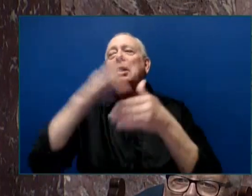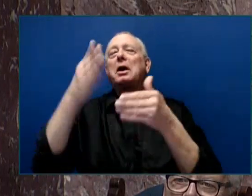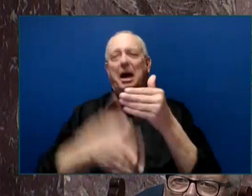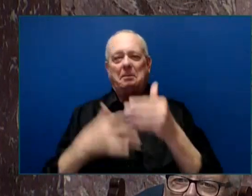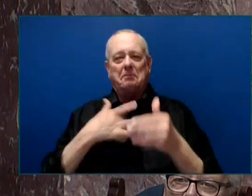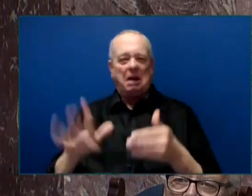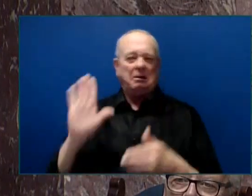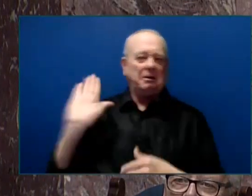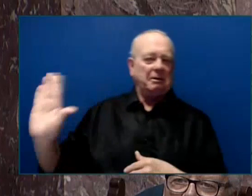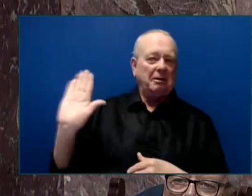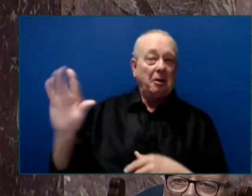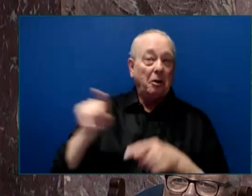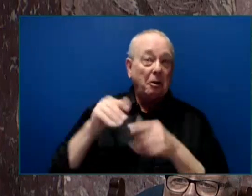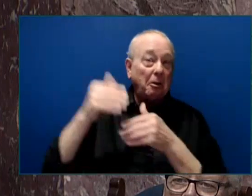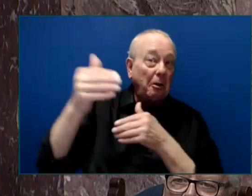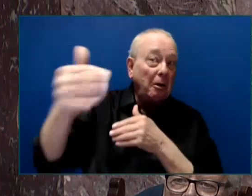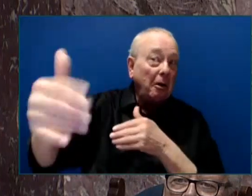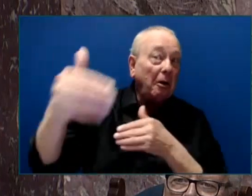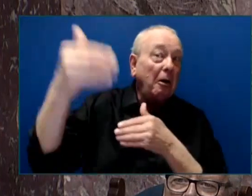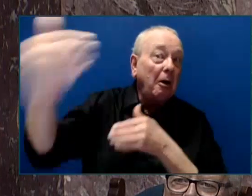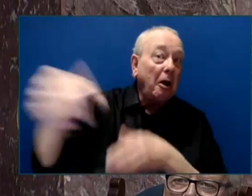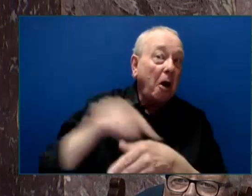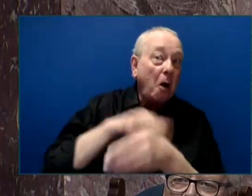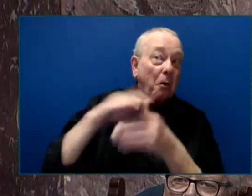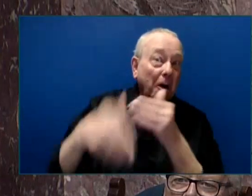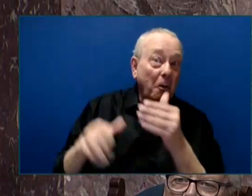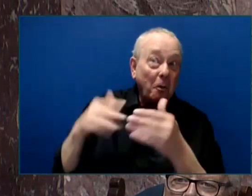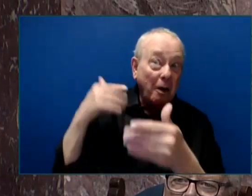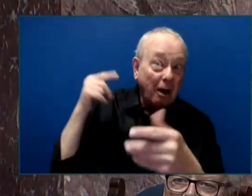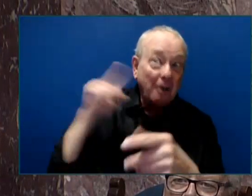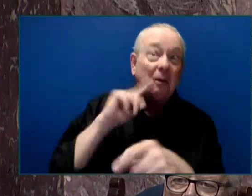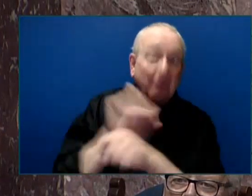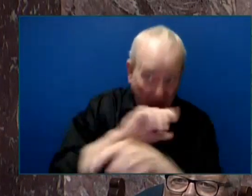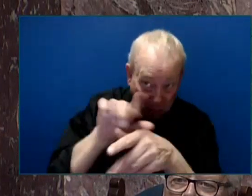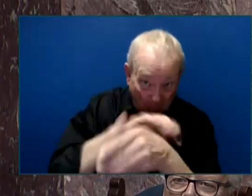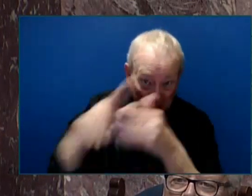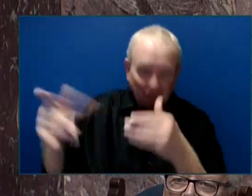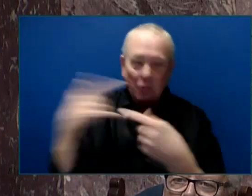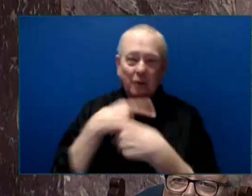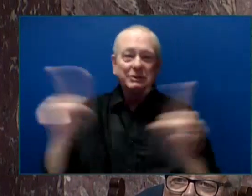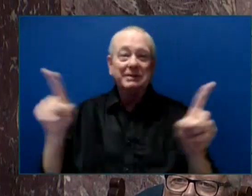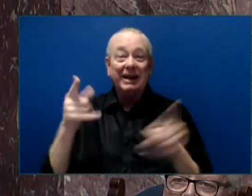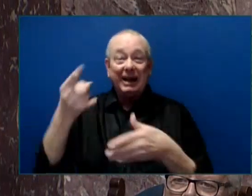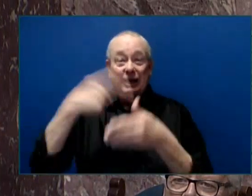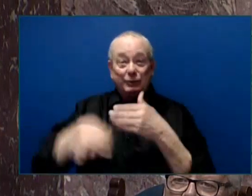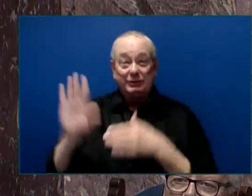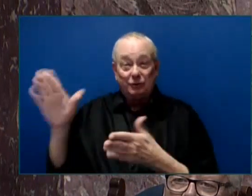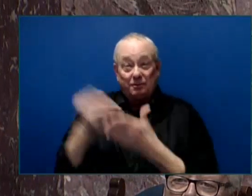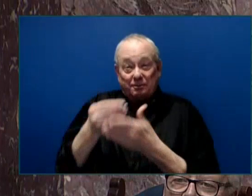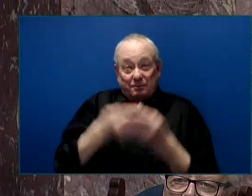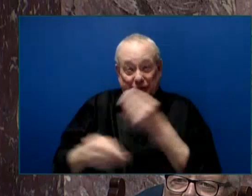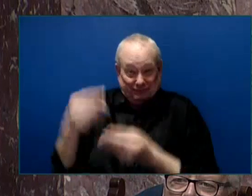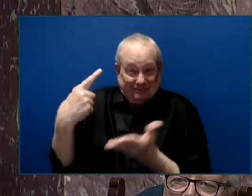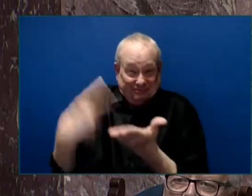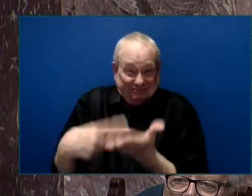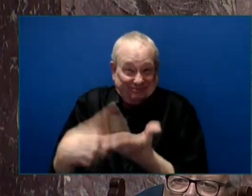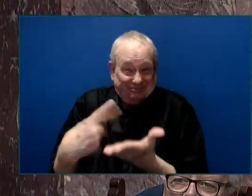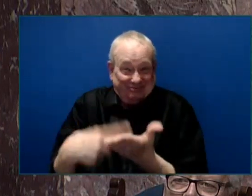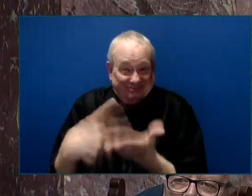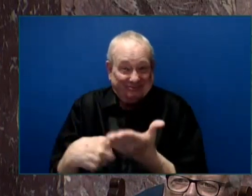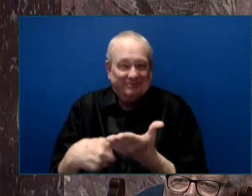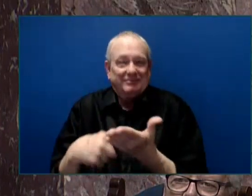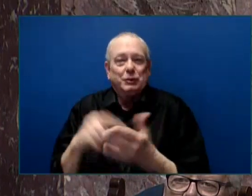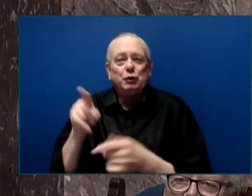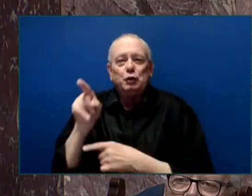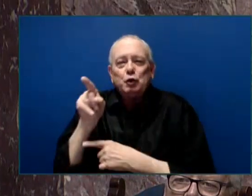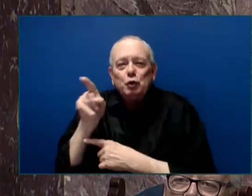his estimates coming up next week, Mr. Speaker, and he was the housing minister in the time frame that this forensic audit is dealing with. Can